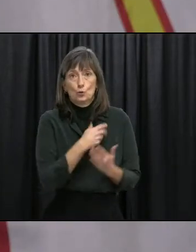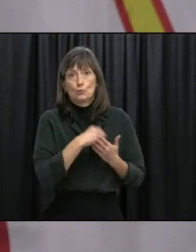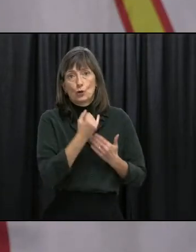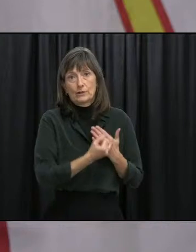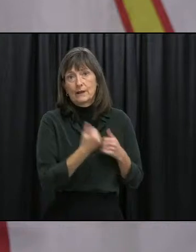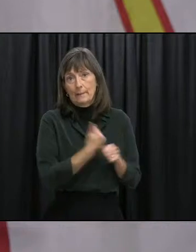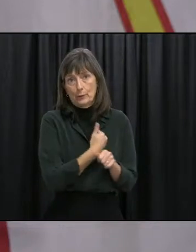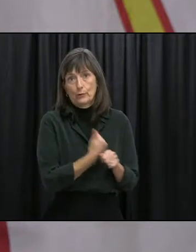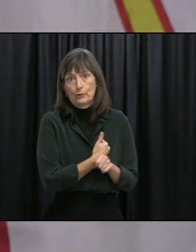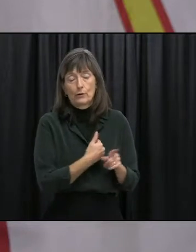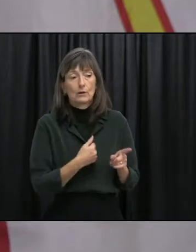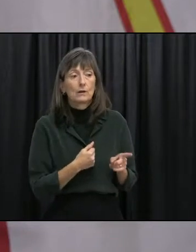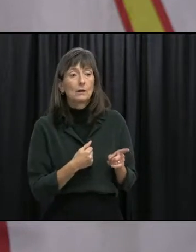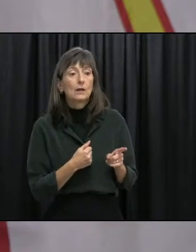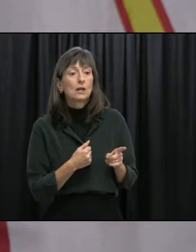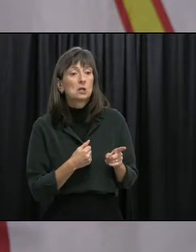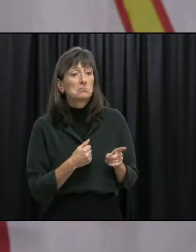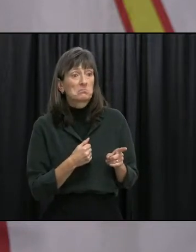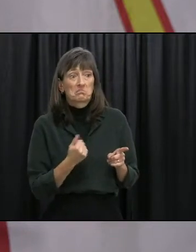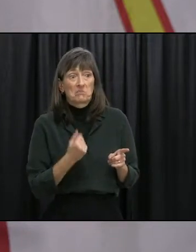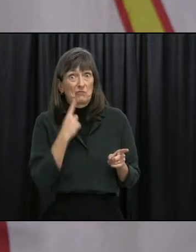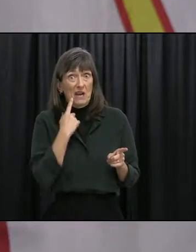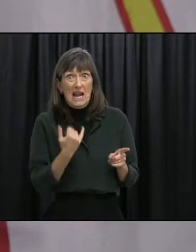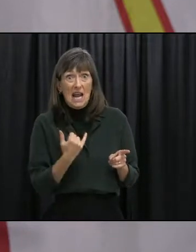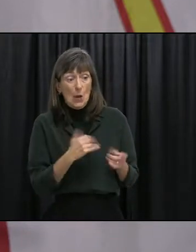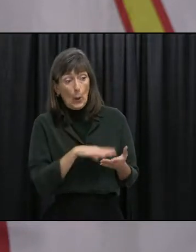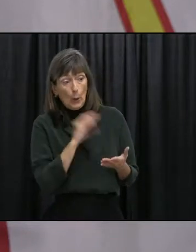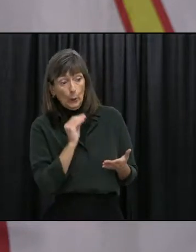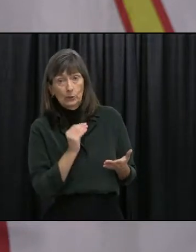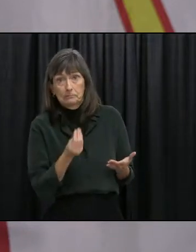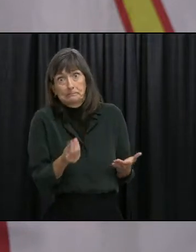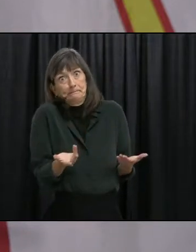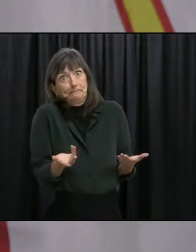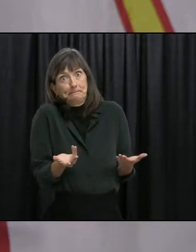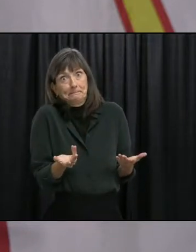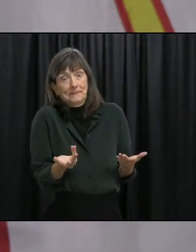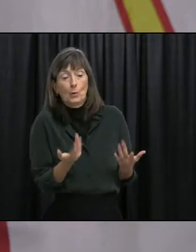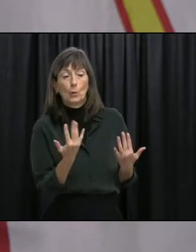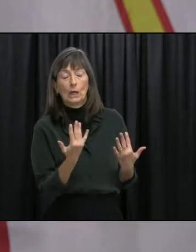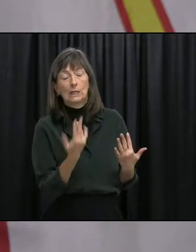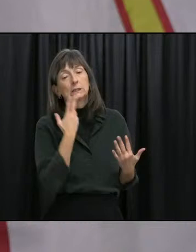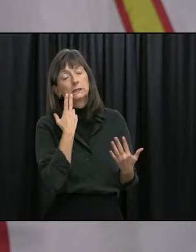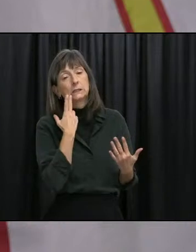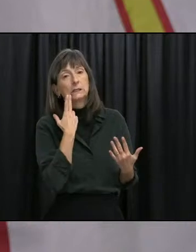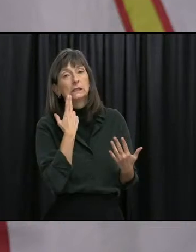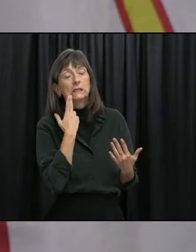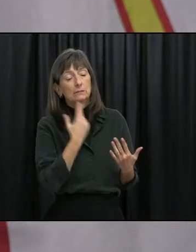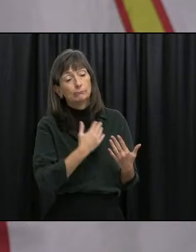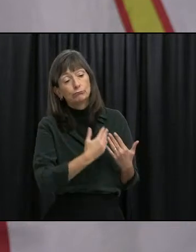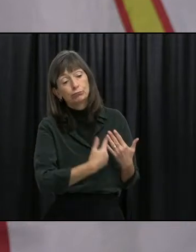know, there's nothing to learn at this point, I guess, but, you know, certainly we'll be